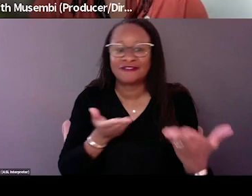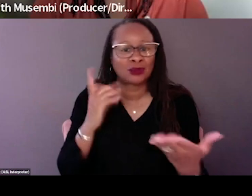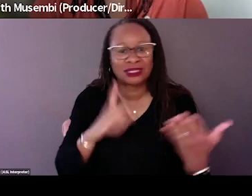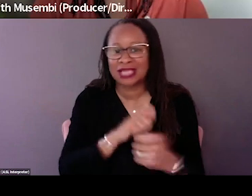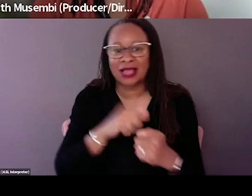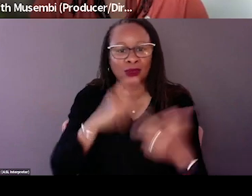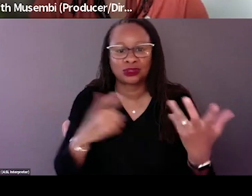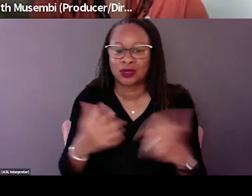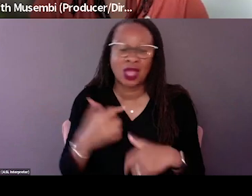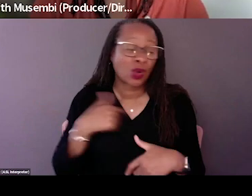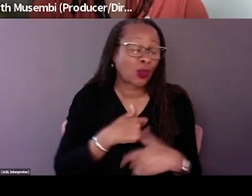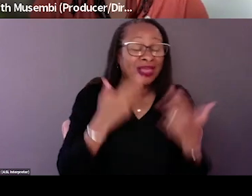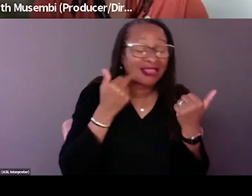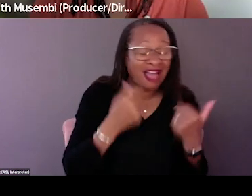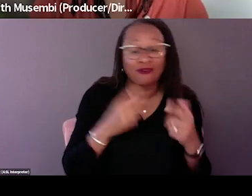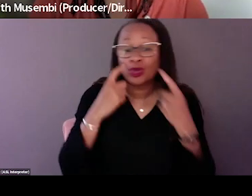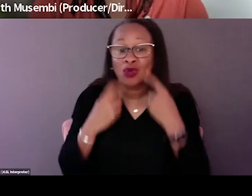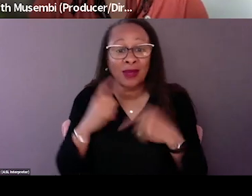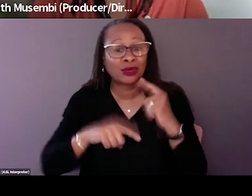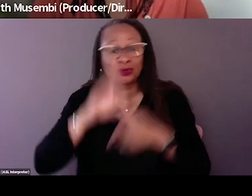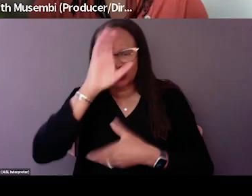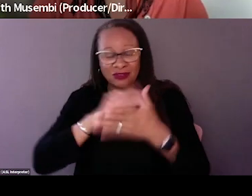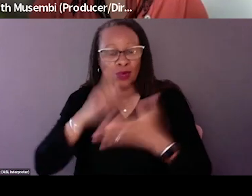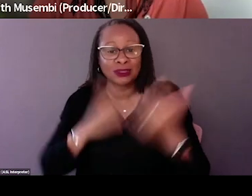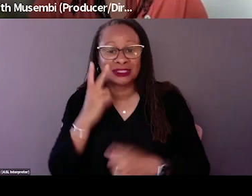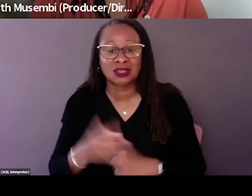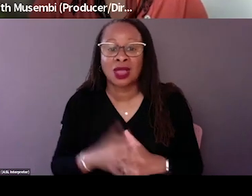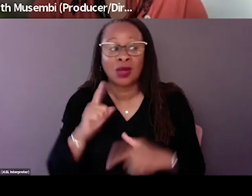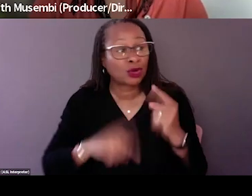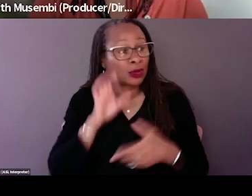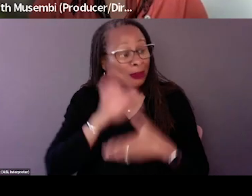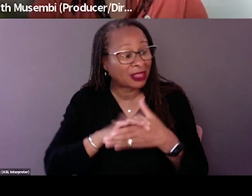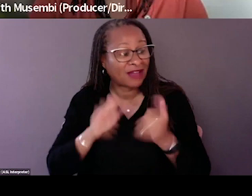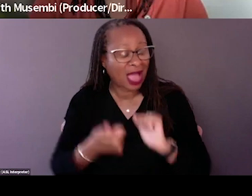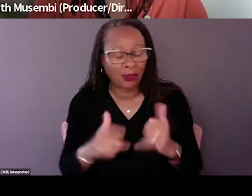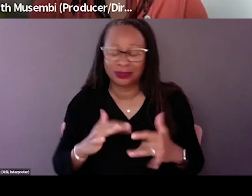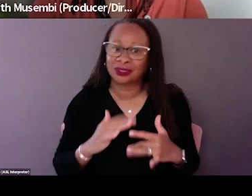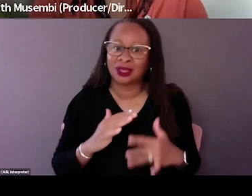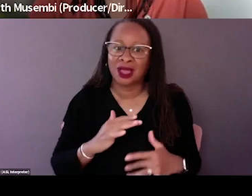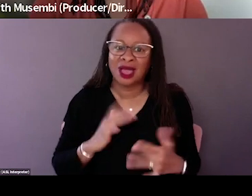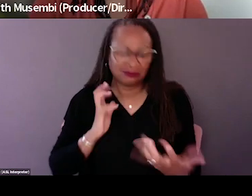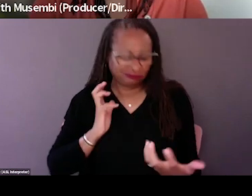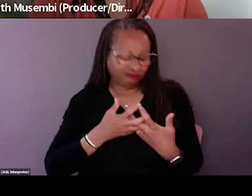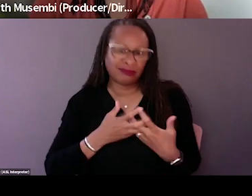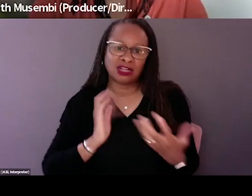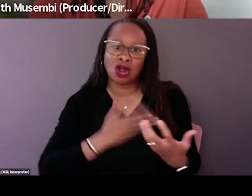laughed, we cried, we couldn't believe what we were seeing, and we couldn't believe how it resonated with our own personal experiences as women.